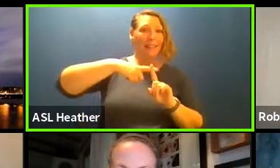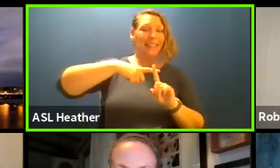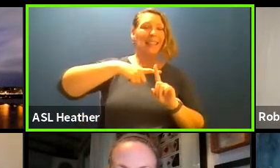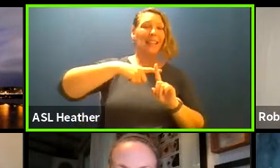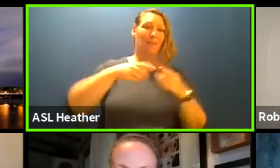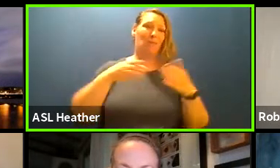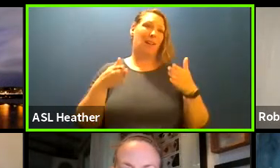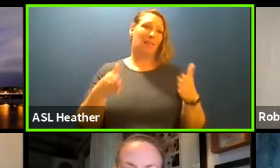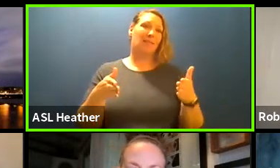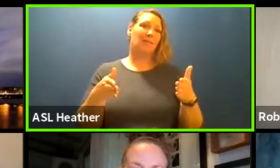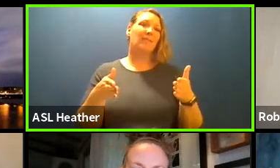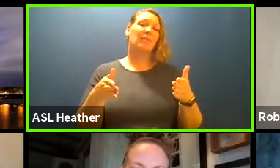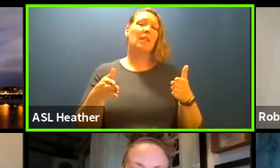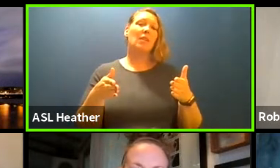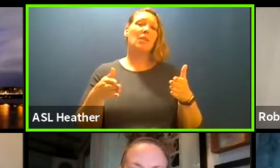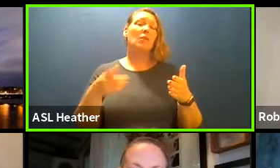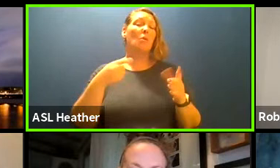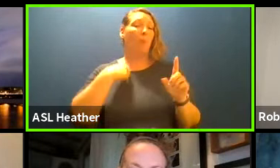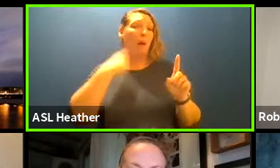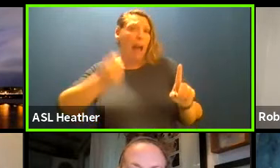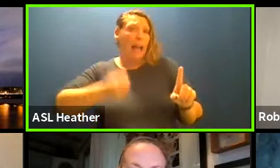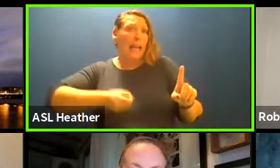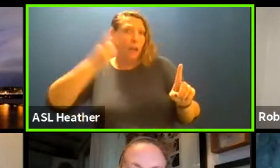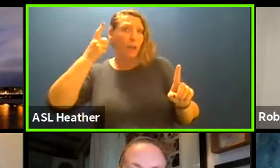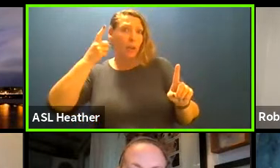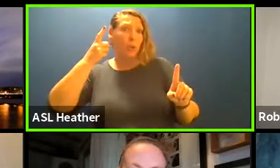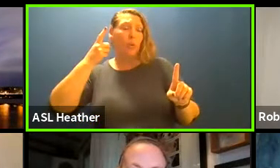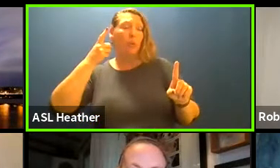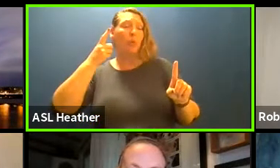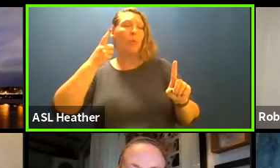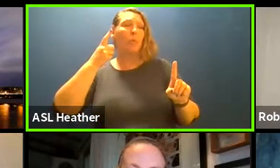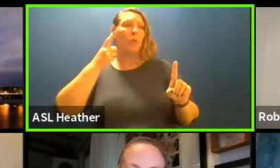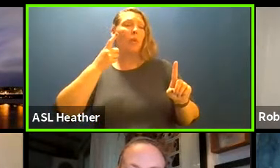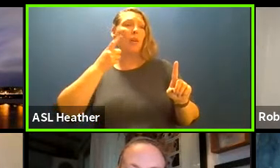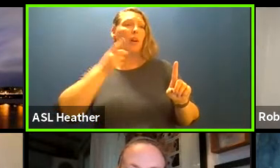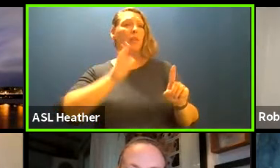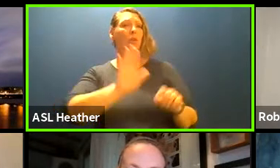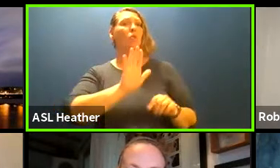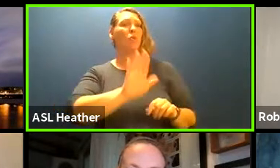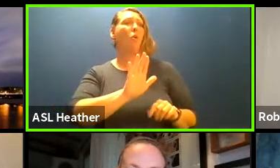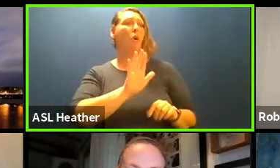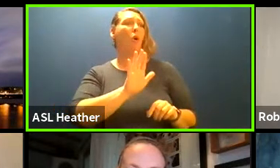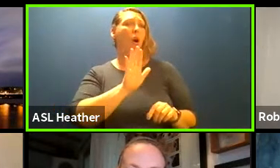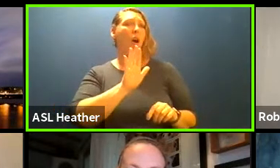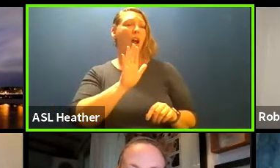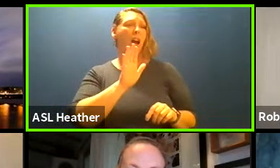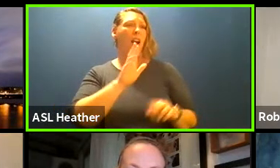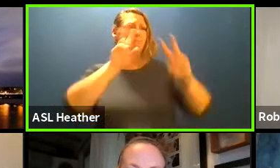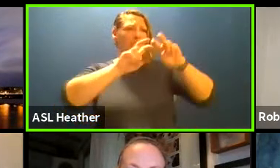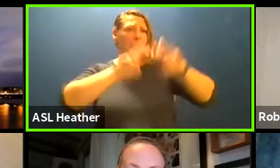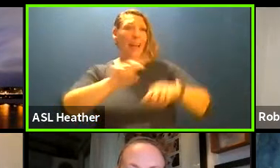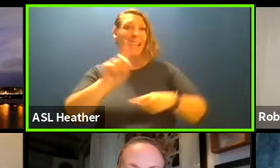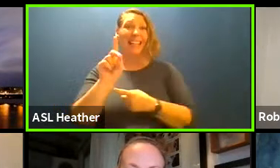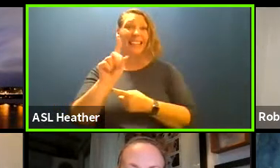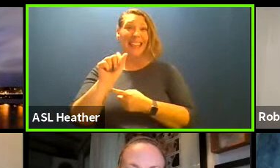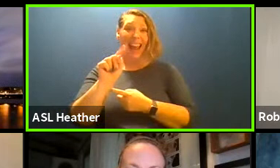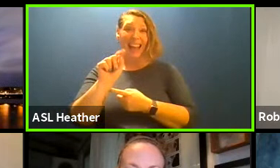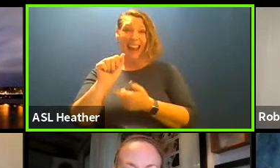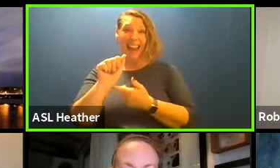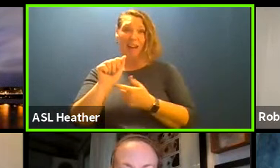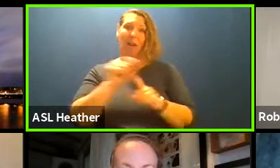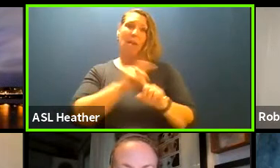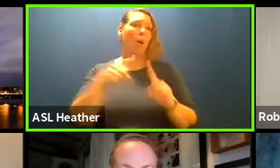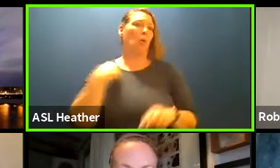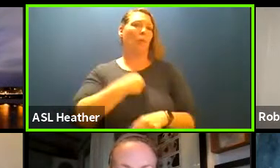way. So I hear you as far as cutting through the data, but we